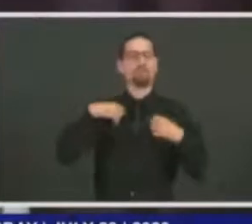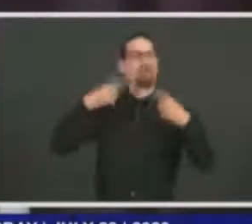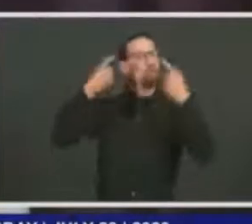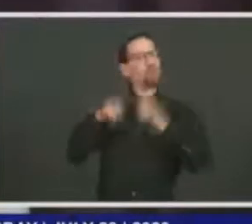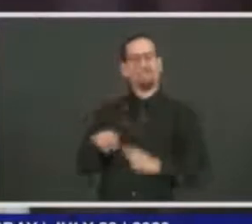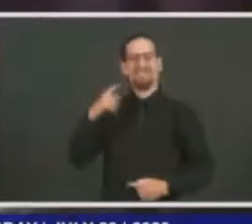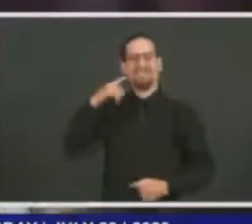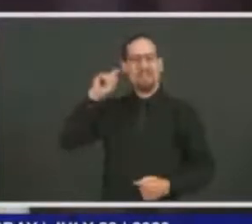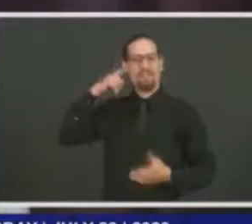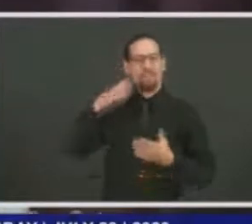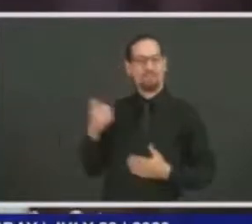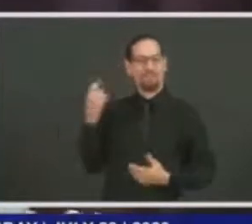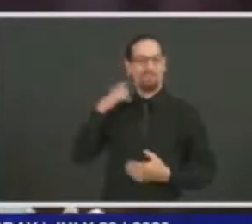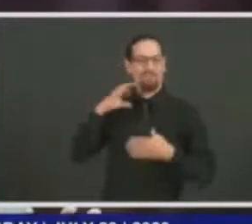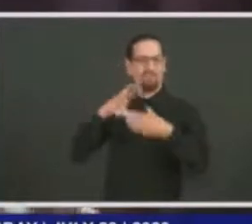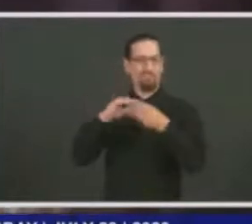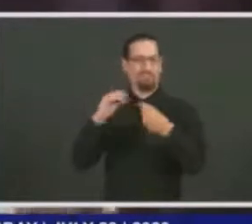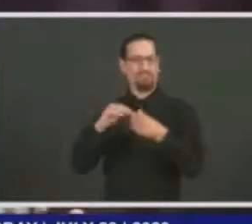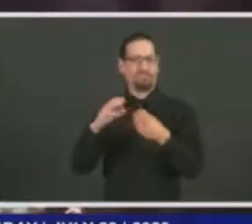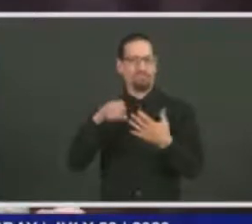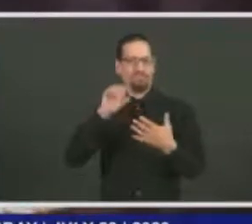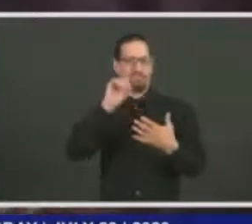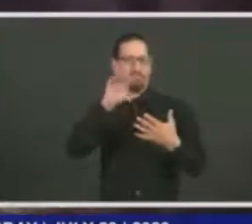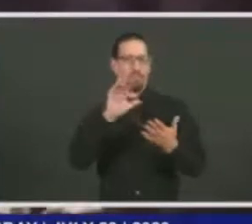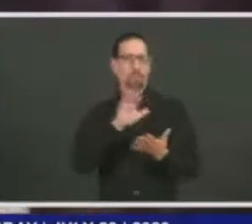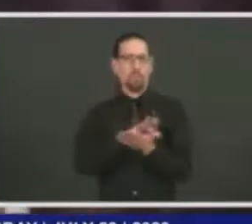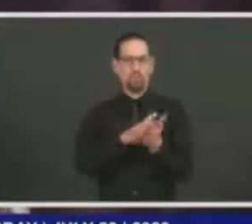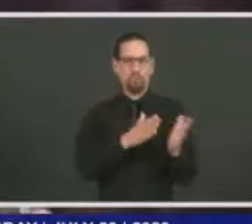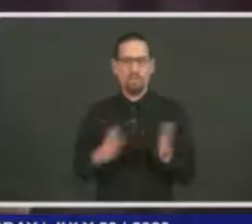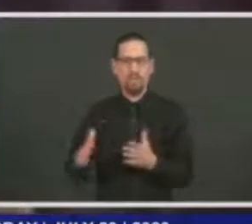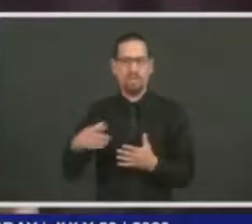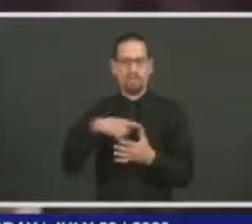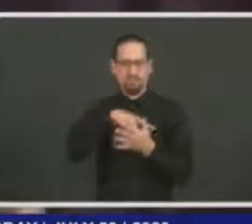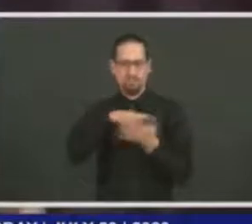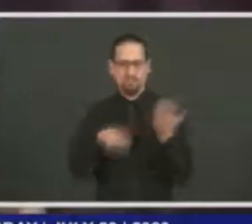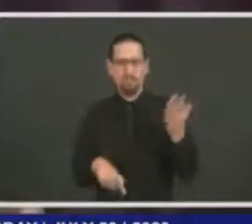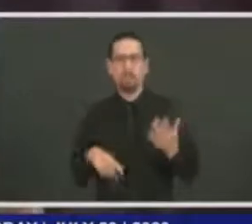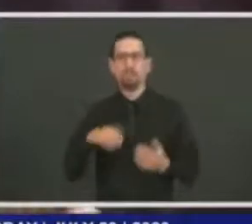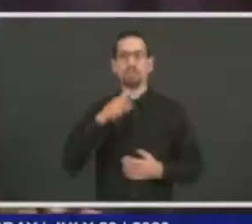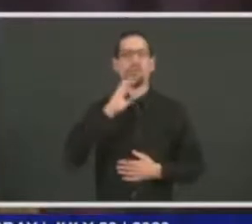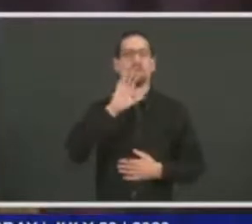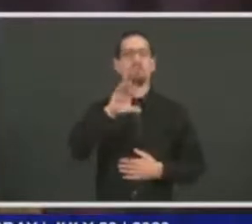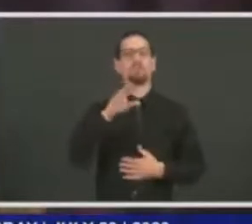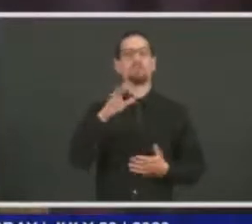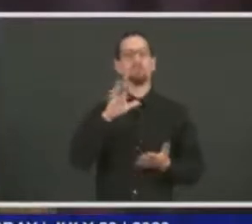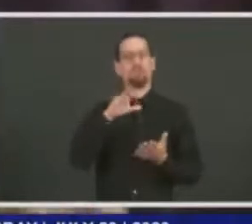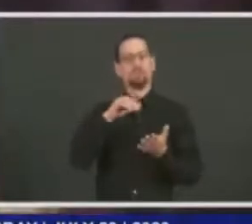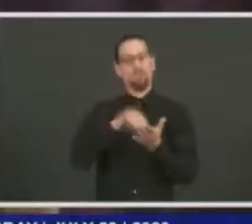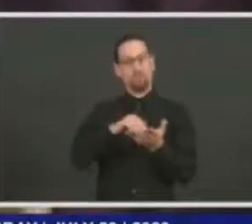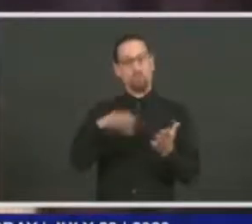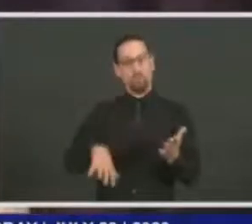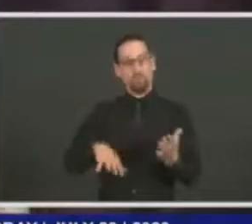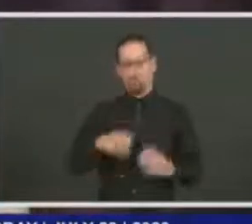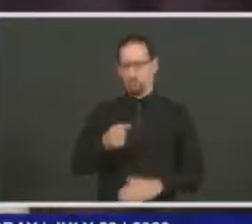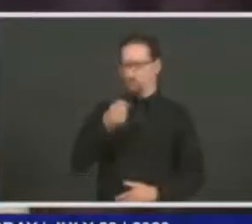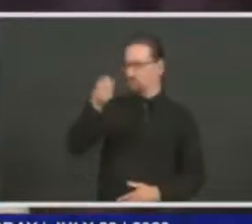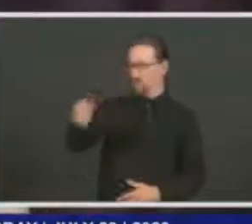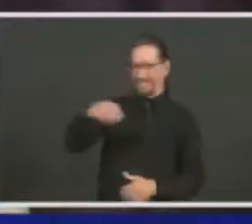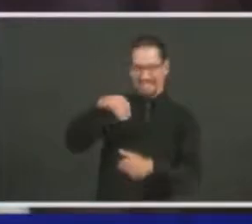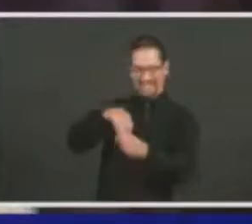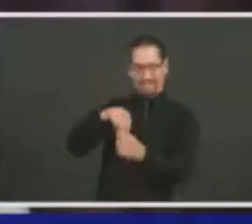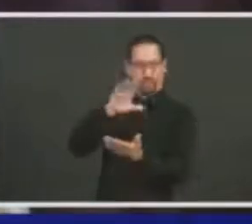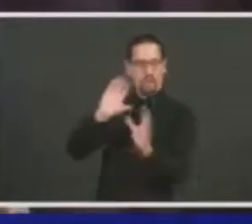they're in school. We all know that. Como una educadora, sabemos que nuestros niños hacen mejor estando en las escuelas.